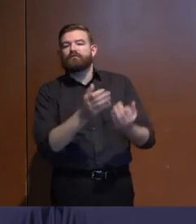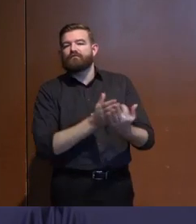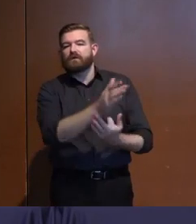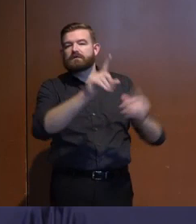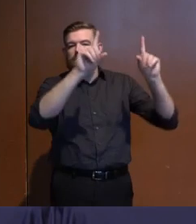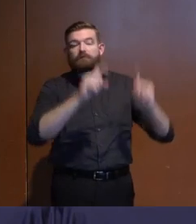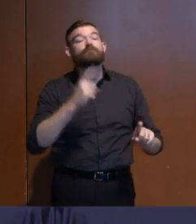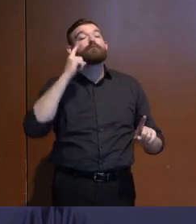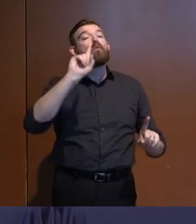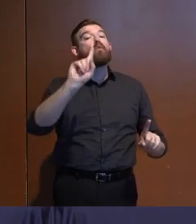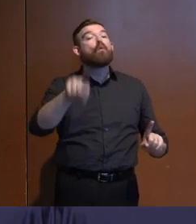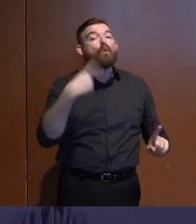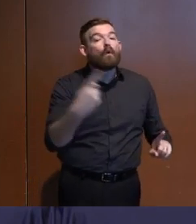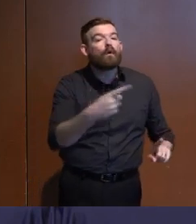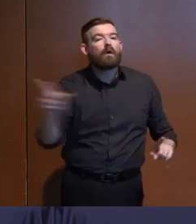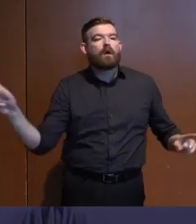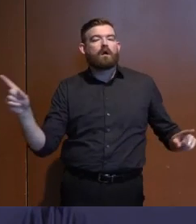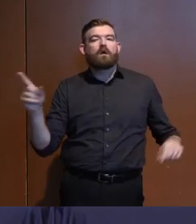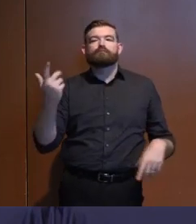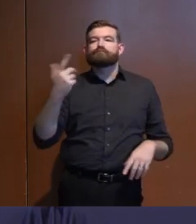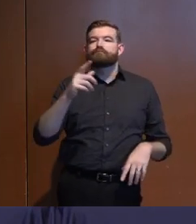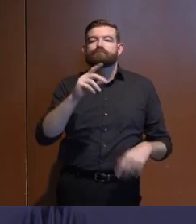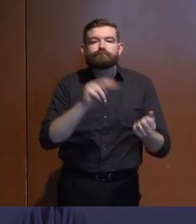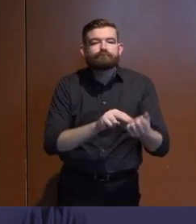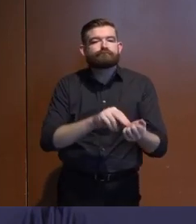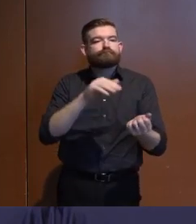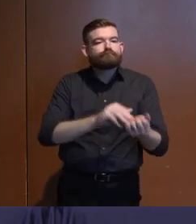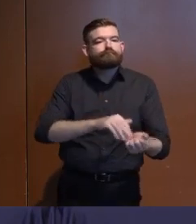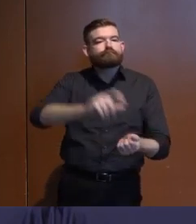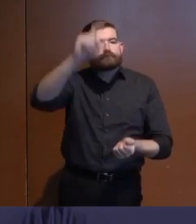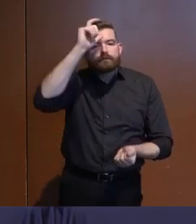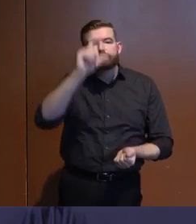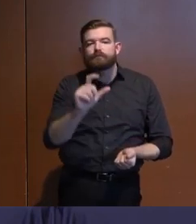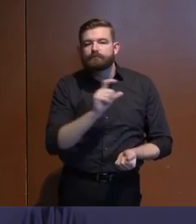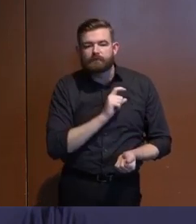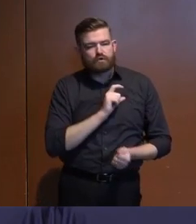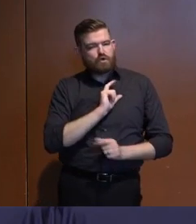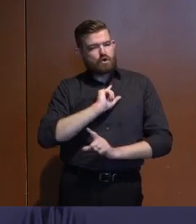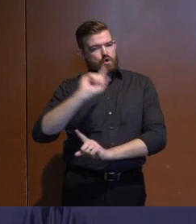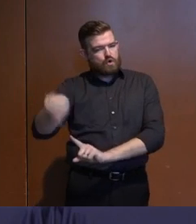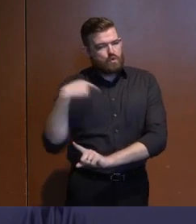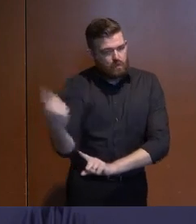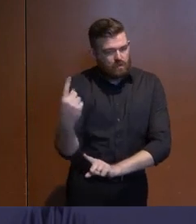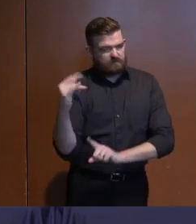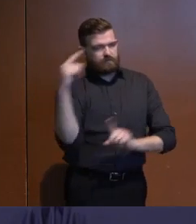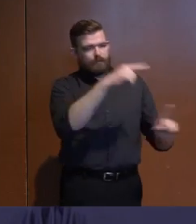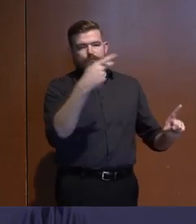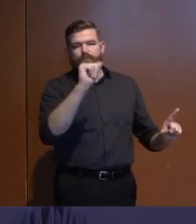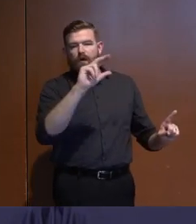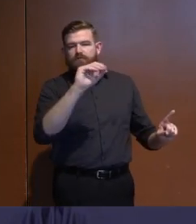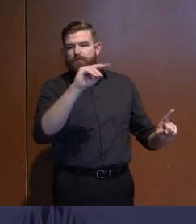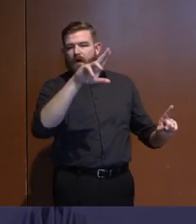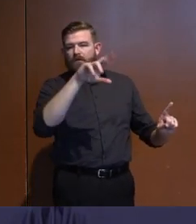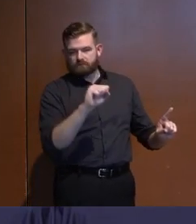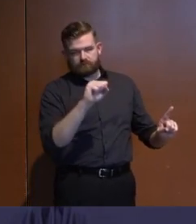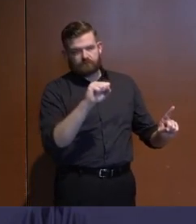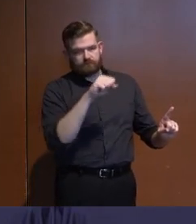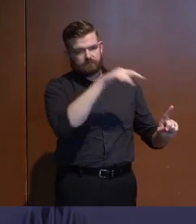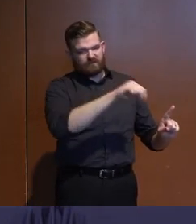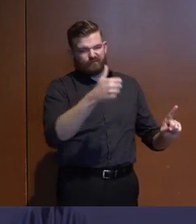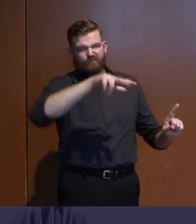live or work in Bergen County only. This will be by appointment only, and you must first be